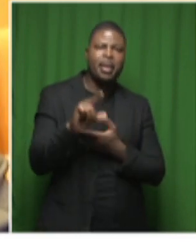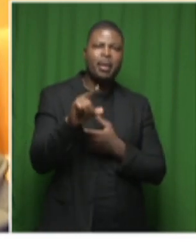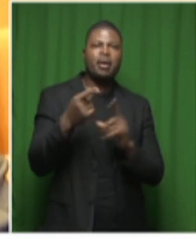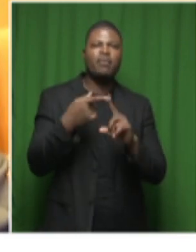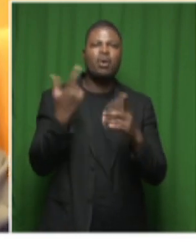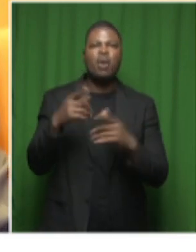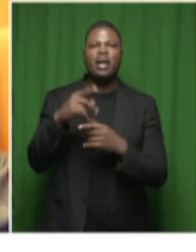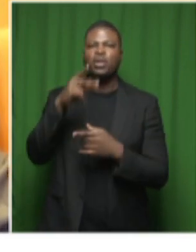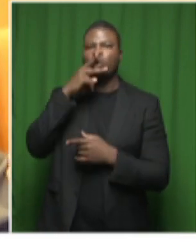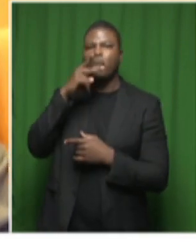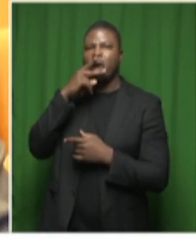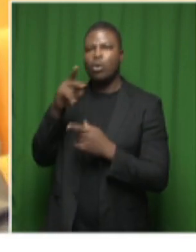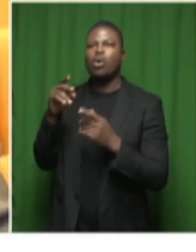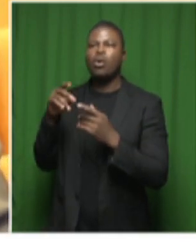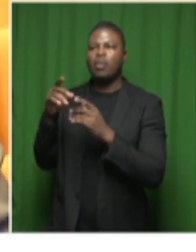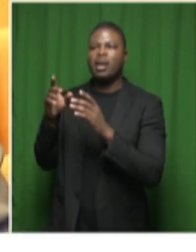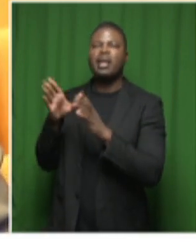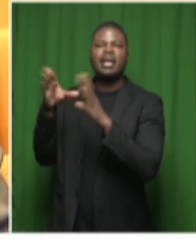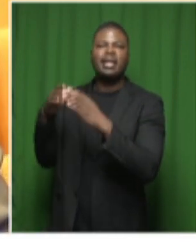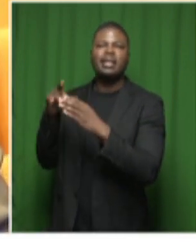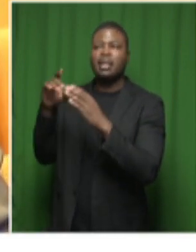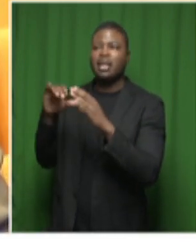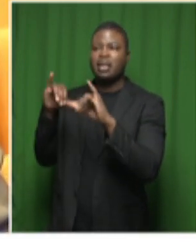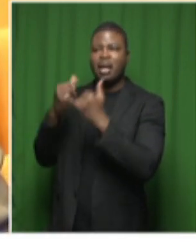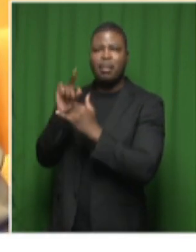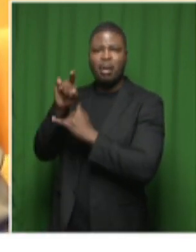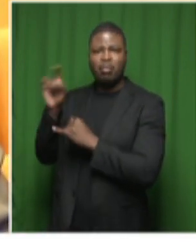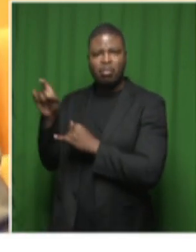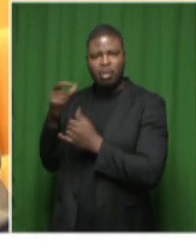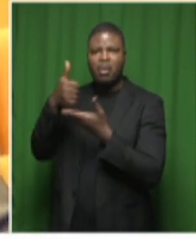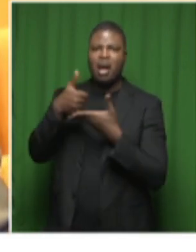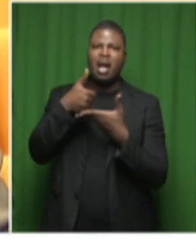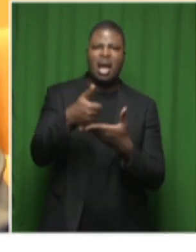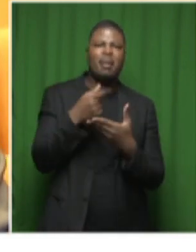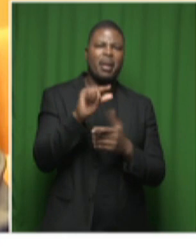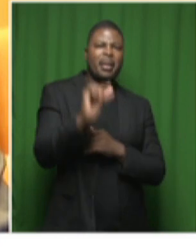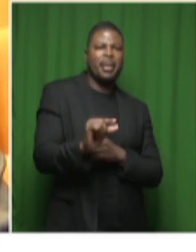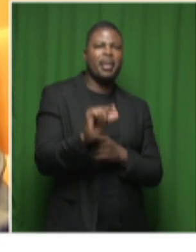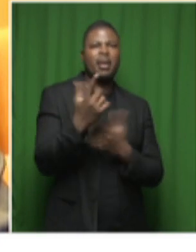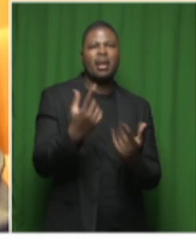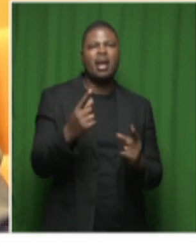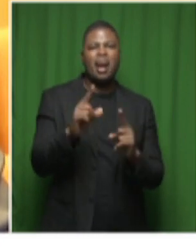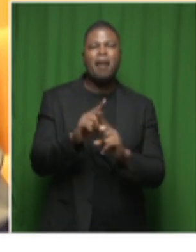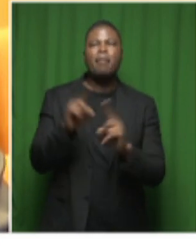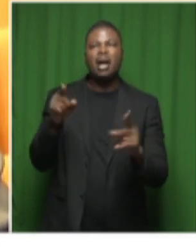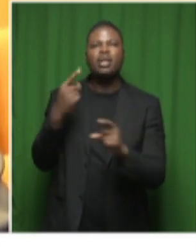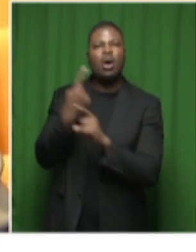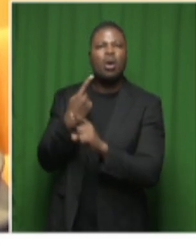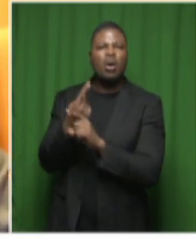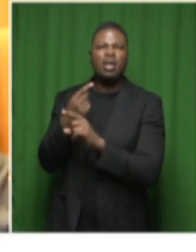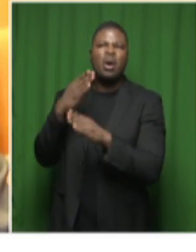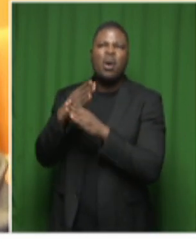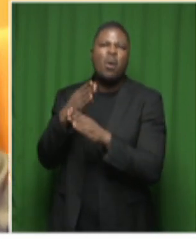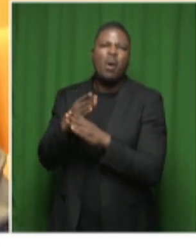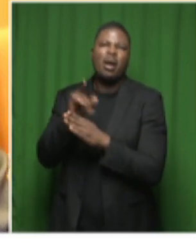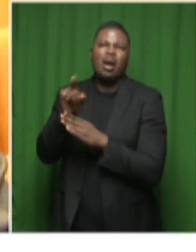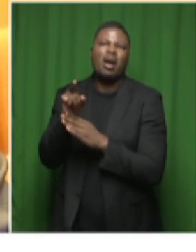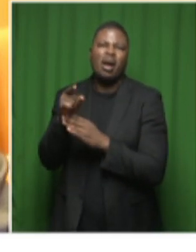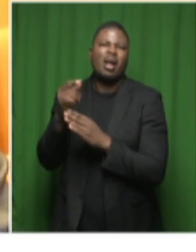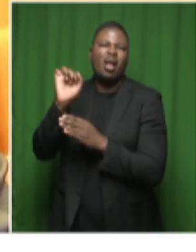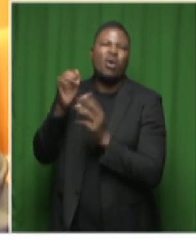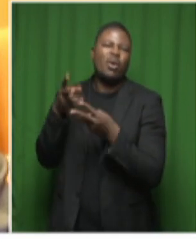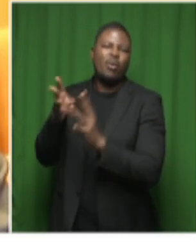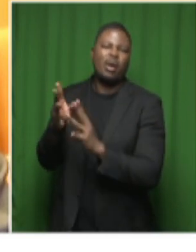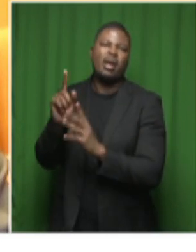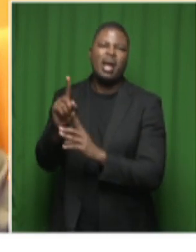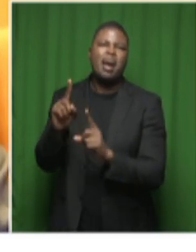tobacco industry. So this is how the tobacco industry works. It works in devious ways. They weren't even aware that they were